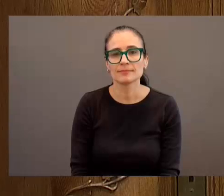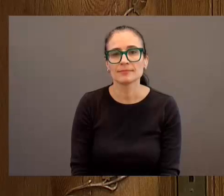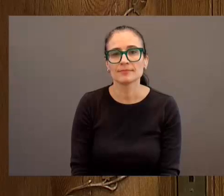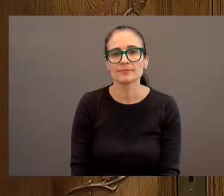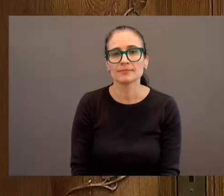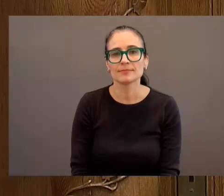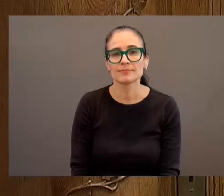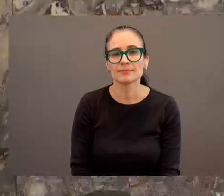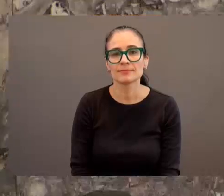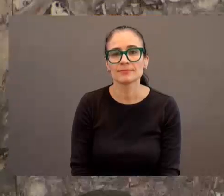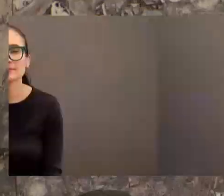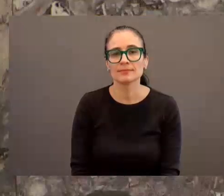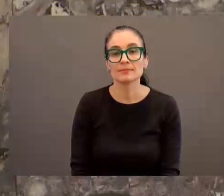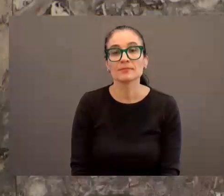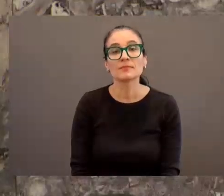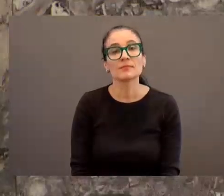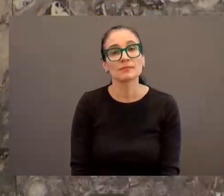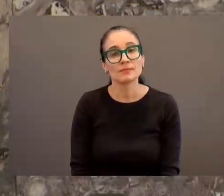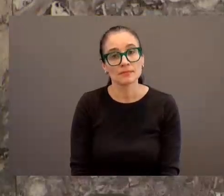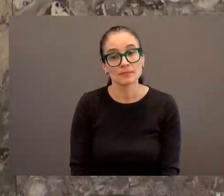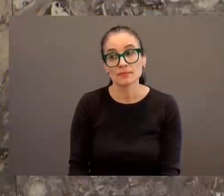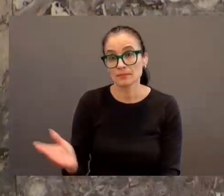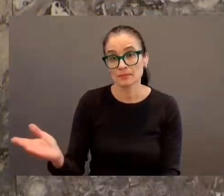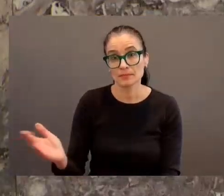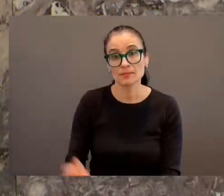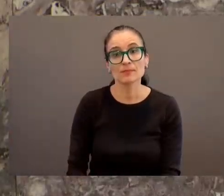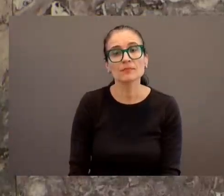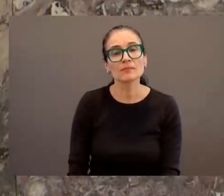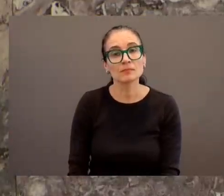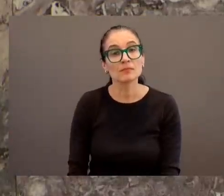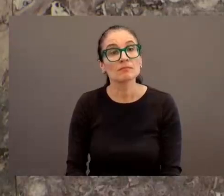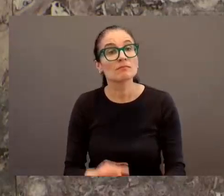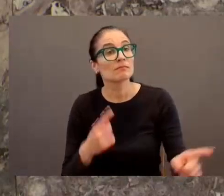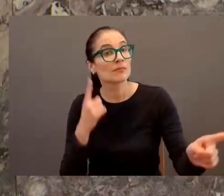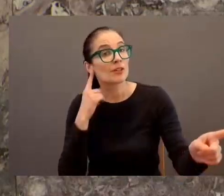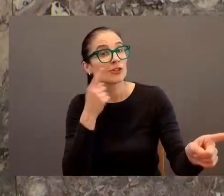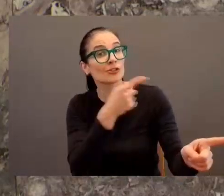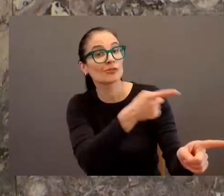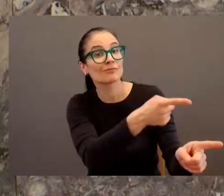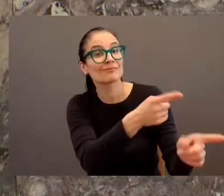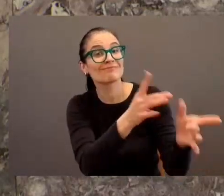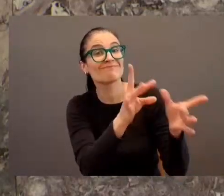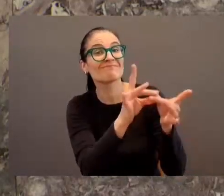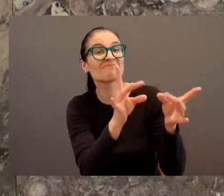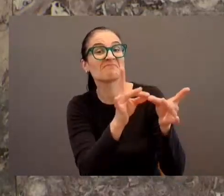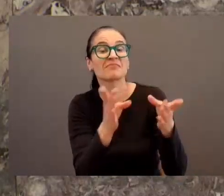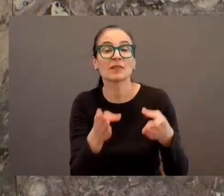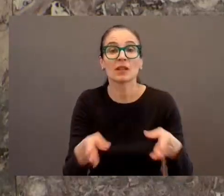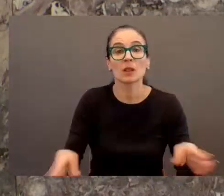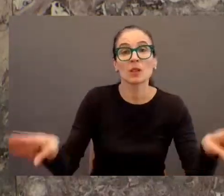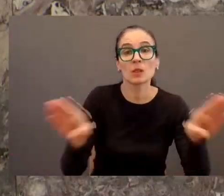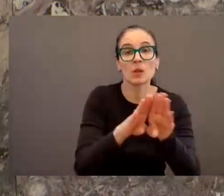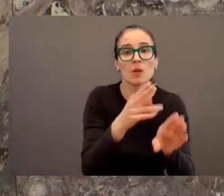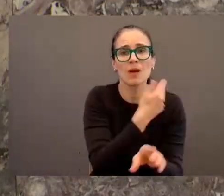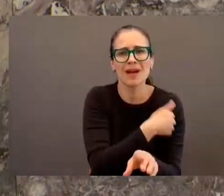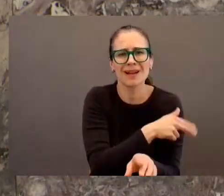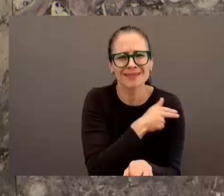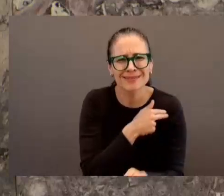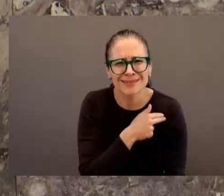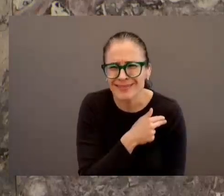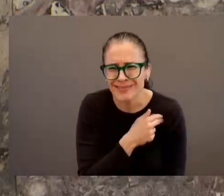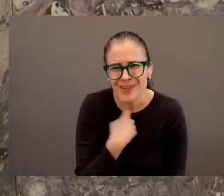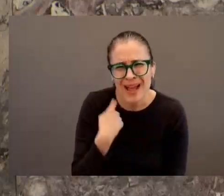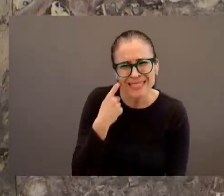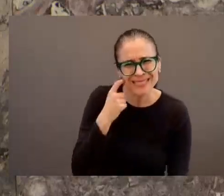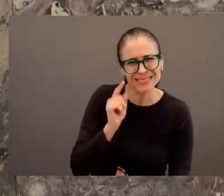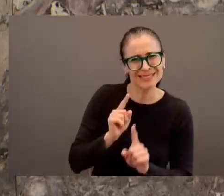Mr. Speaker, I heard the member across the way say closing down hospitals. I just attended the opening of a brand new